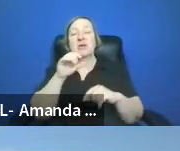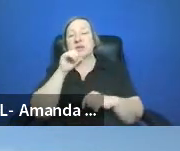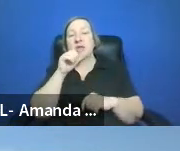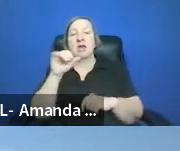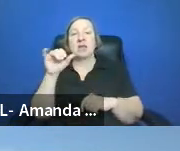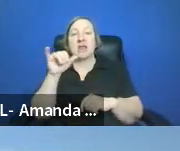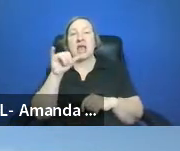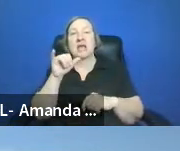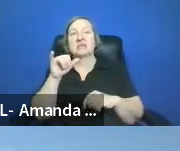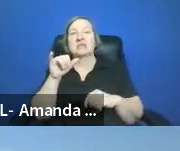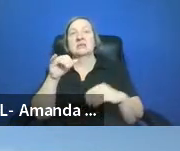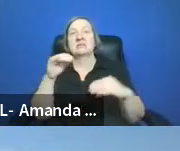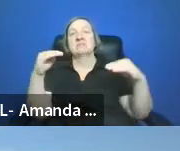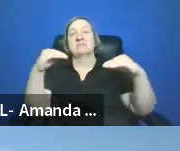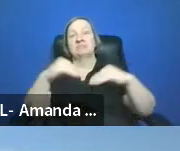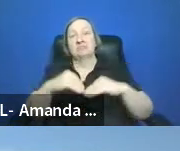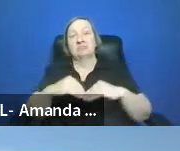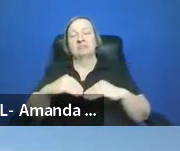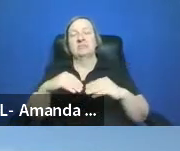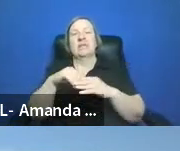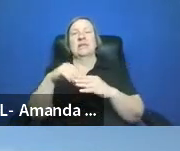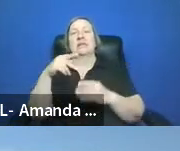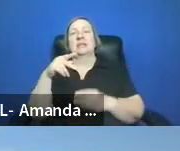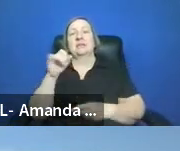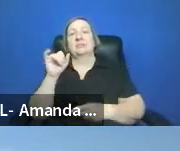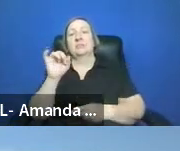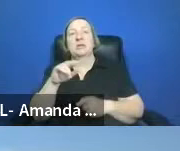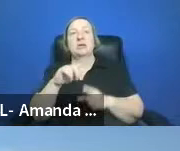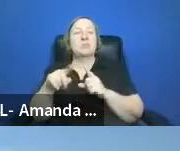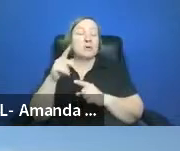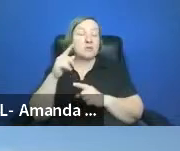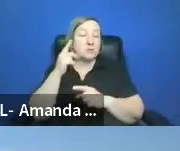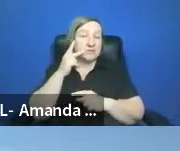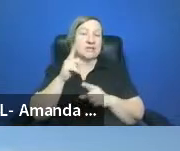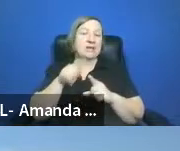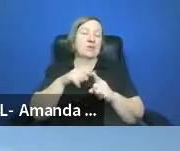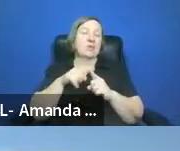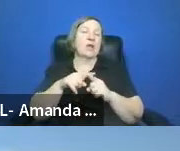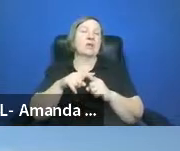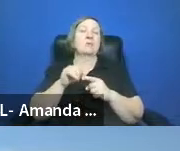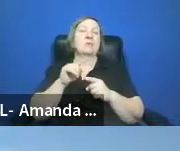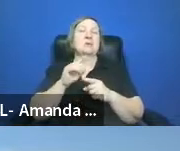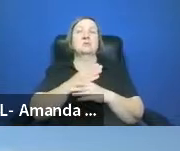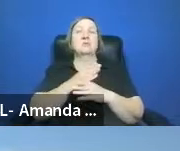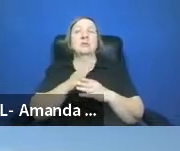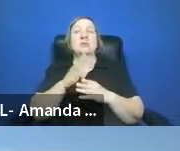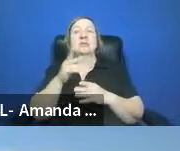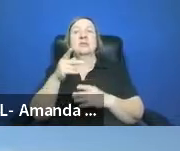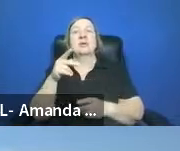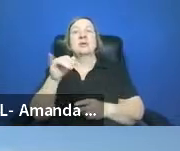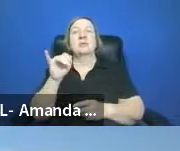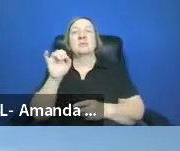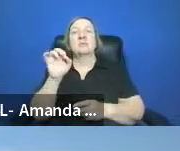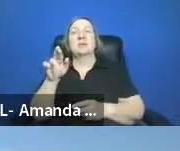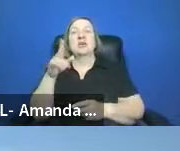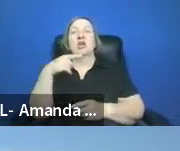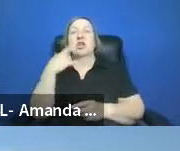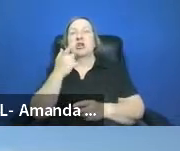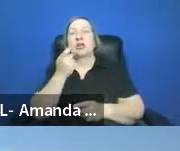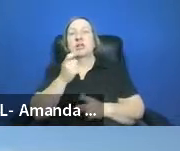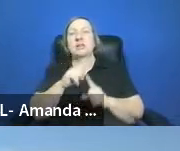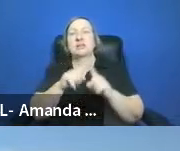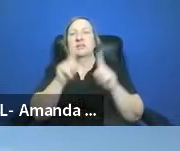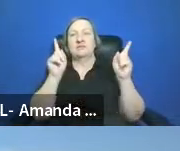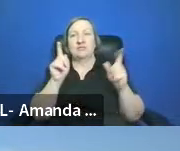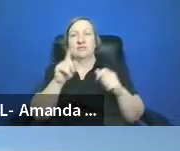but kind of a similar look. You'll see as we switch between these that the piers look a little different. Now,